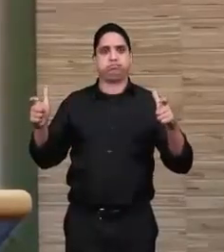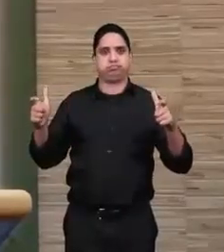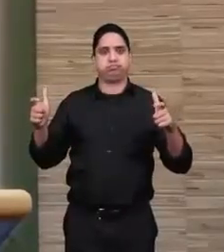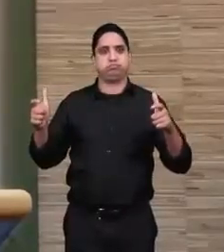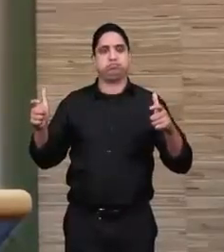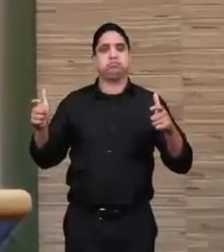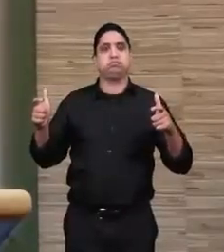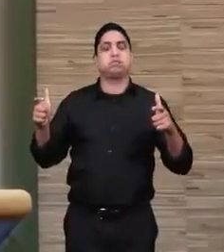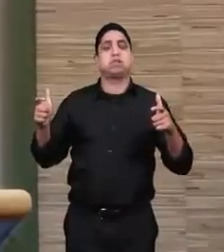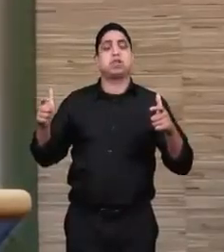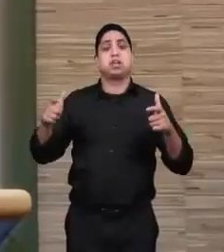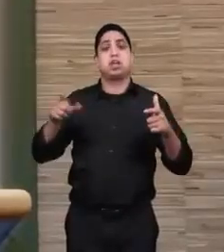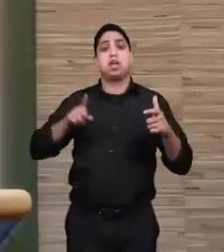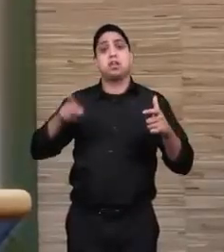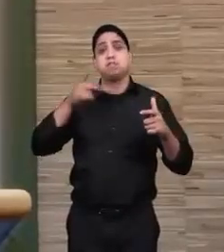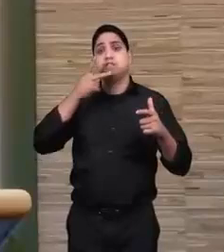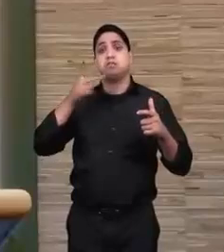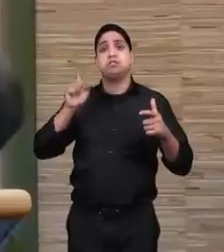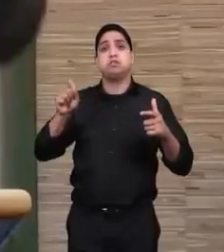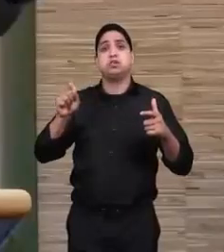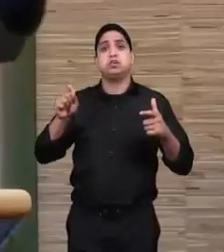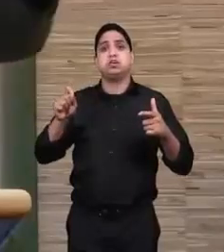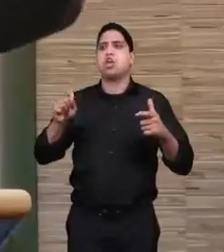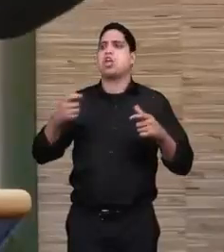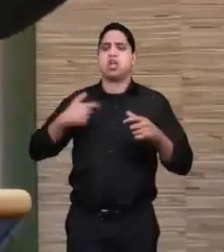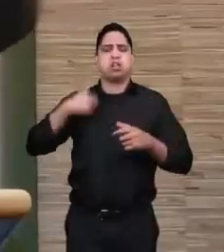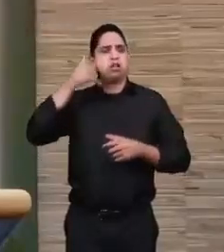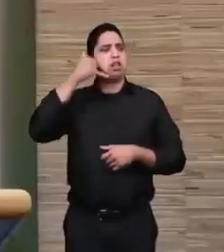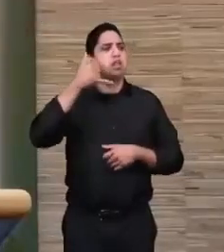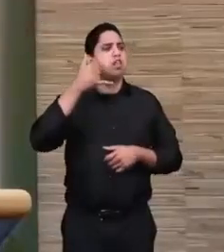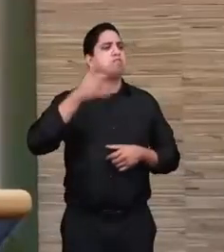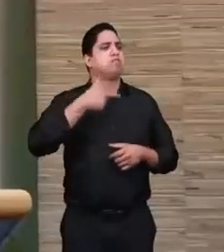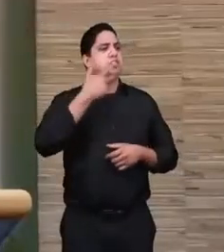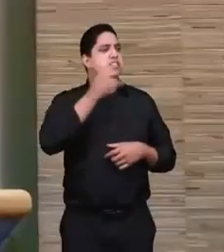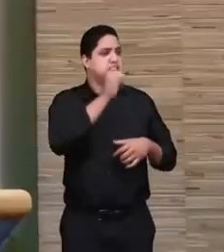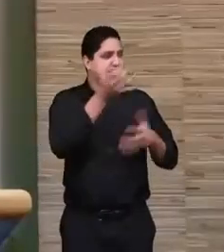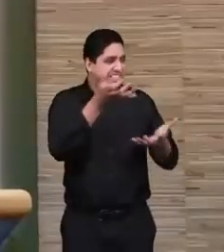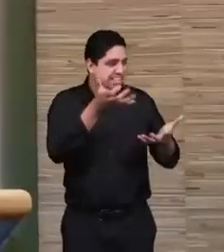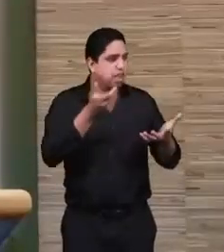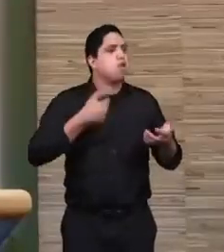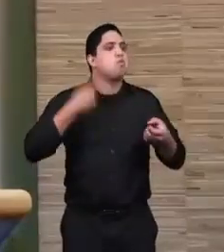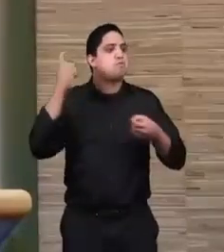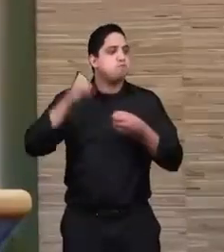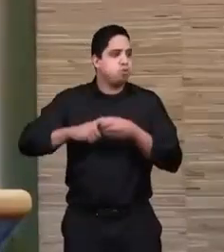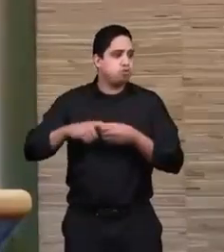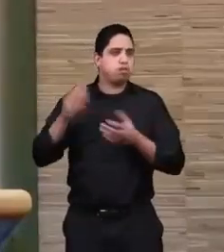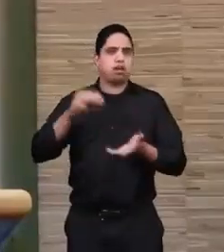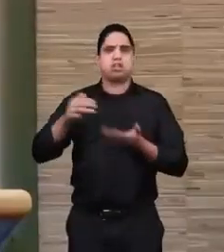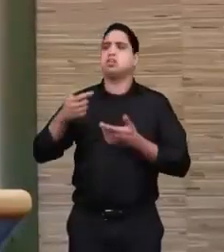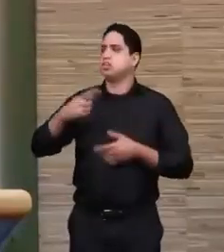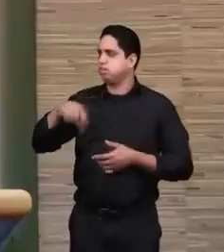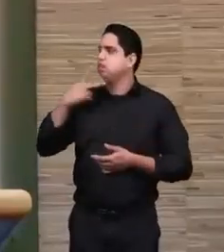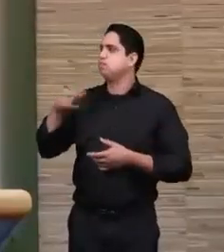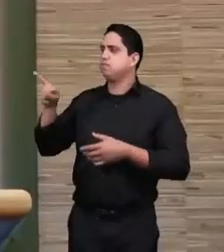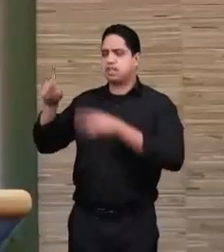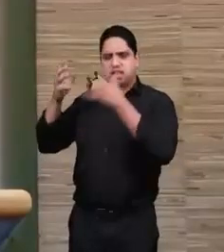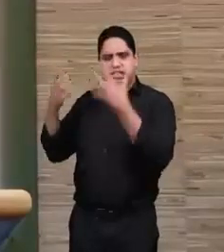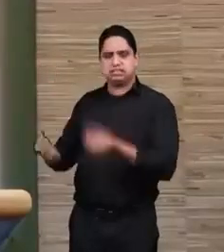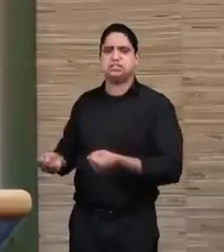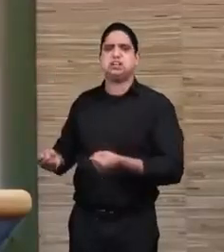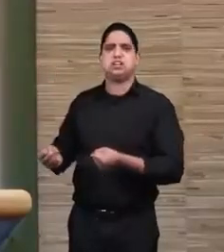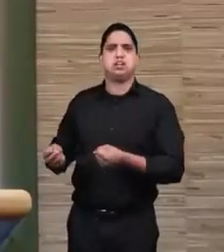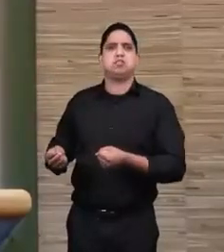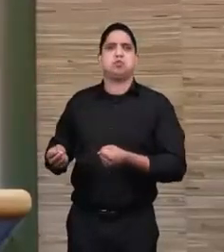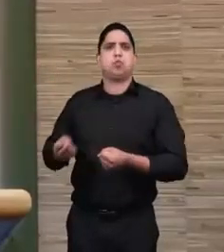said that he was back. And he was asking us if we accepted them. And we said, you are accepted. with an